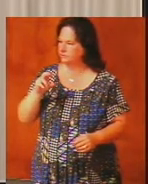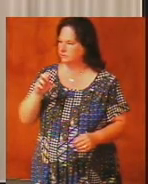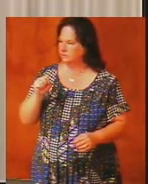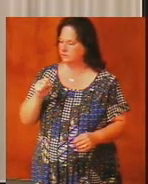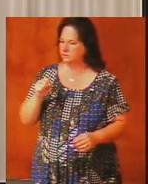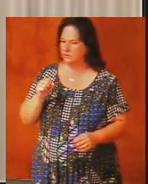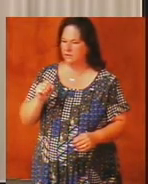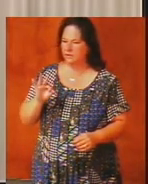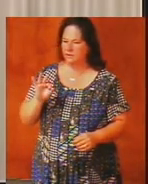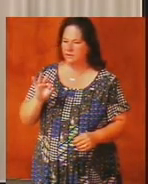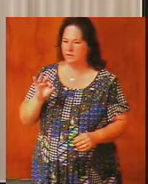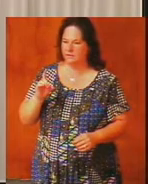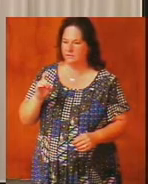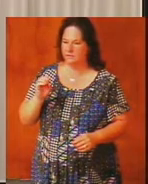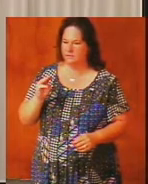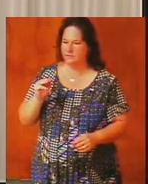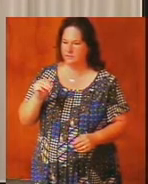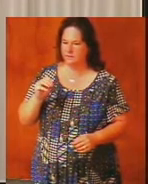of Damascus.